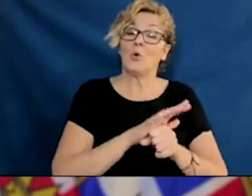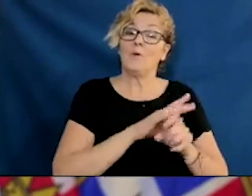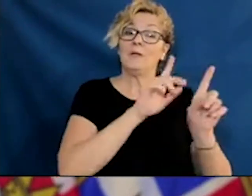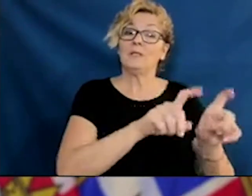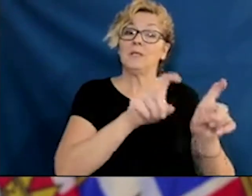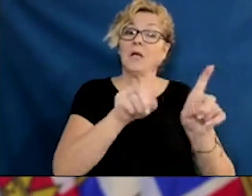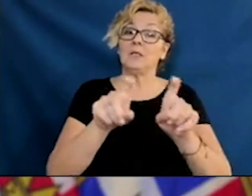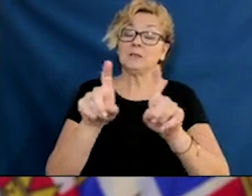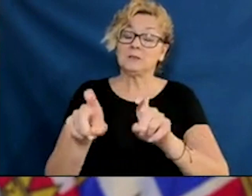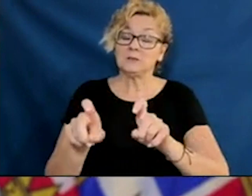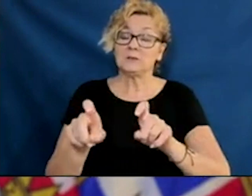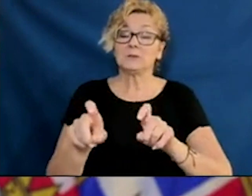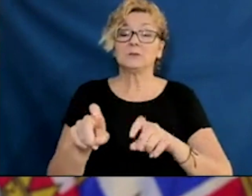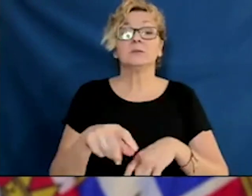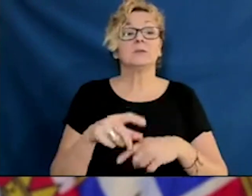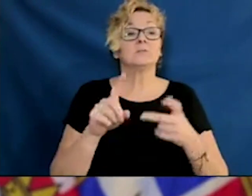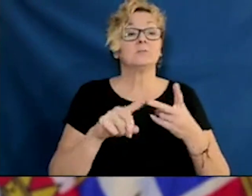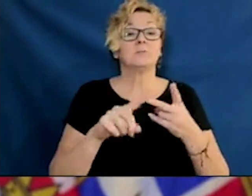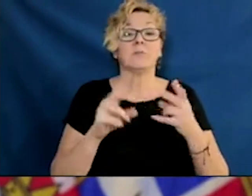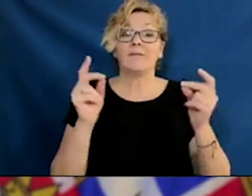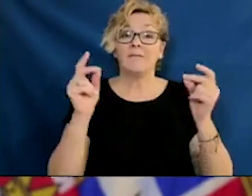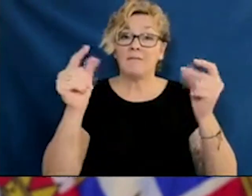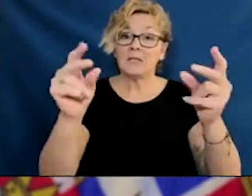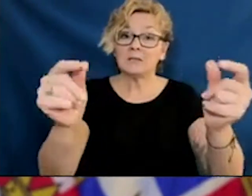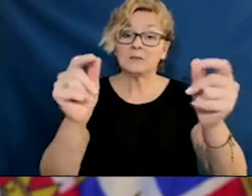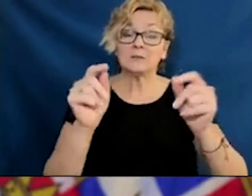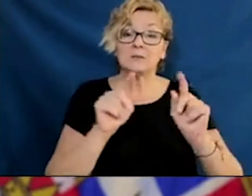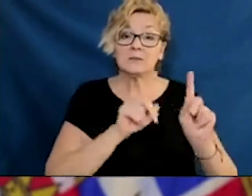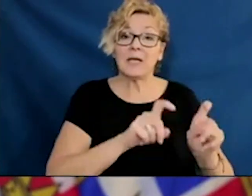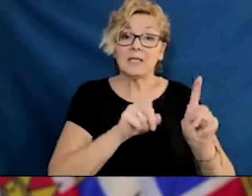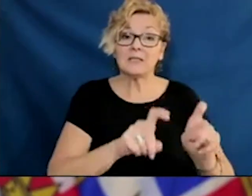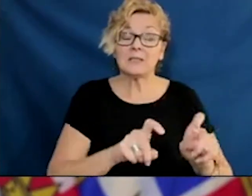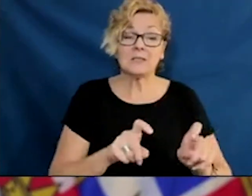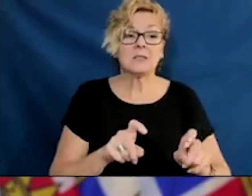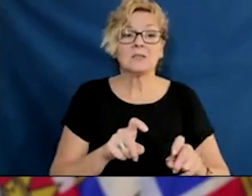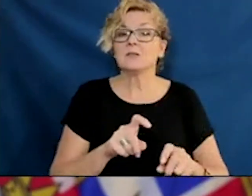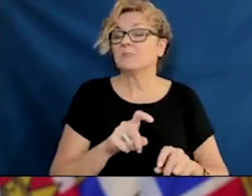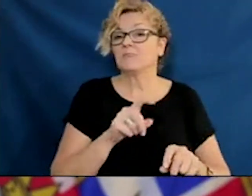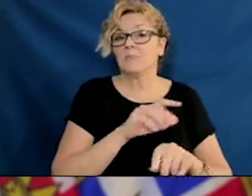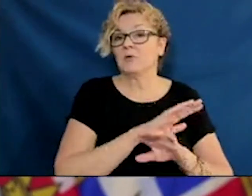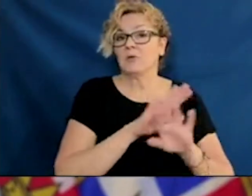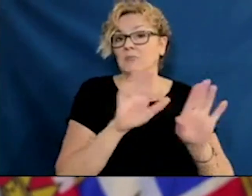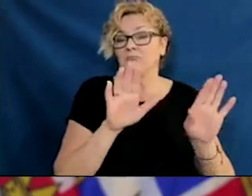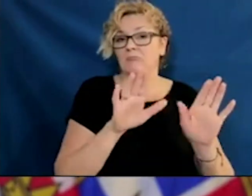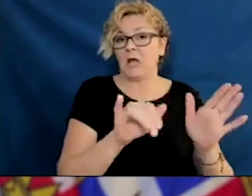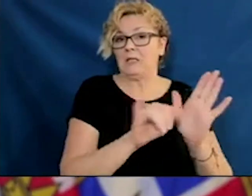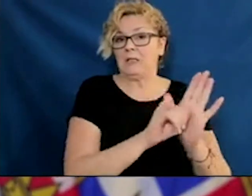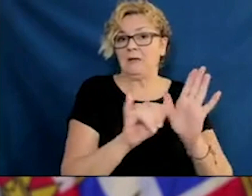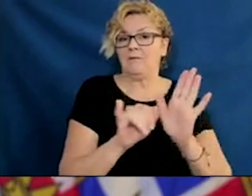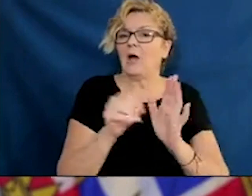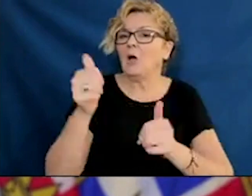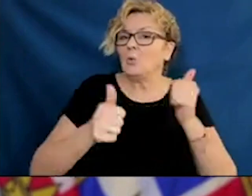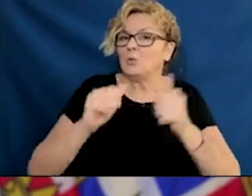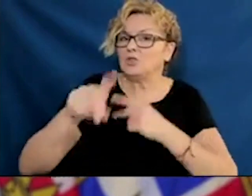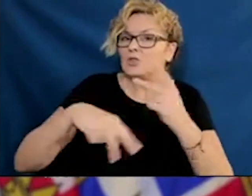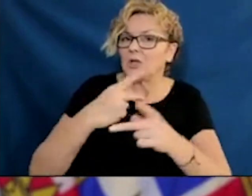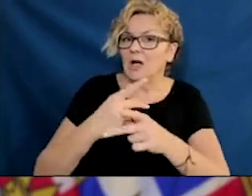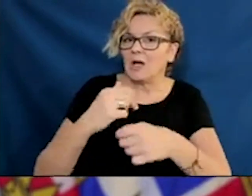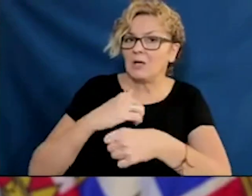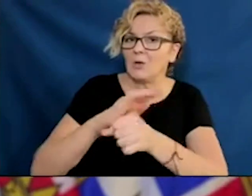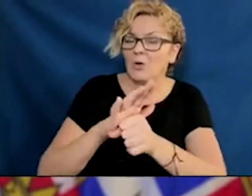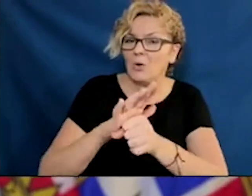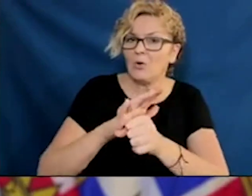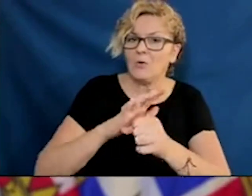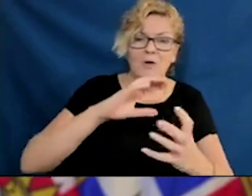rapid test and the PCR test, although for these mostly young people, we are going to do the spit and gargle so they don't have to have